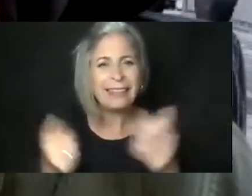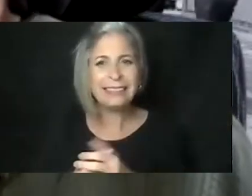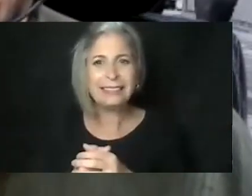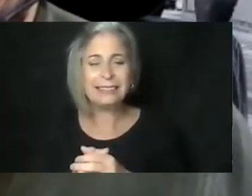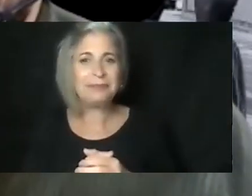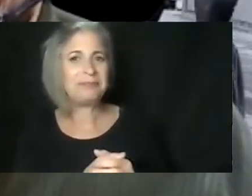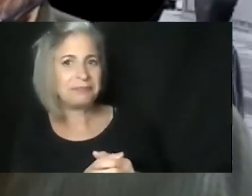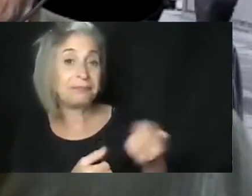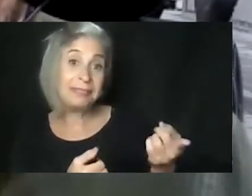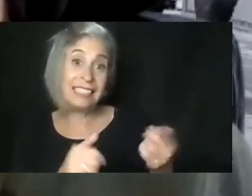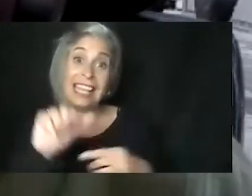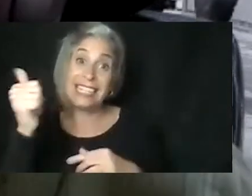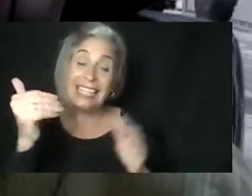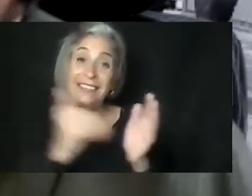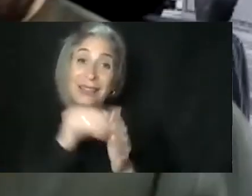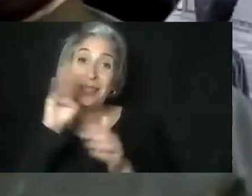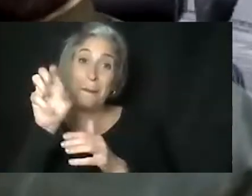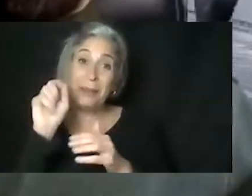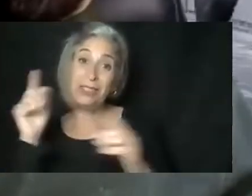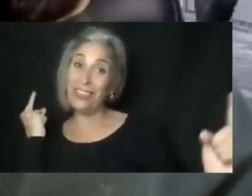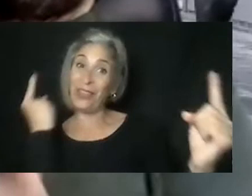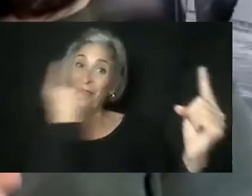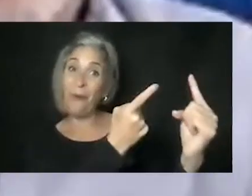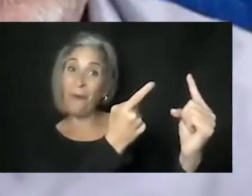I mean, tens of thousands, millions is the goal, right?